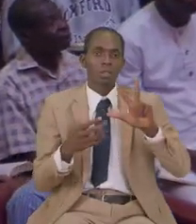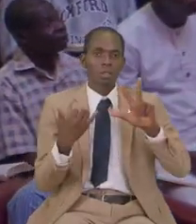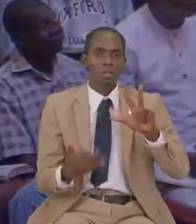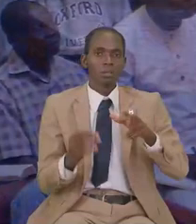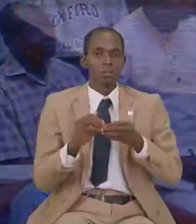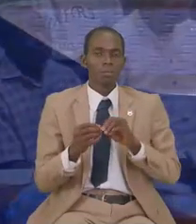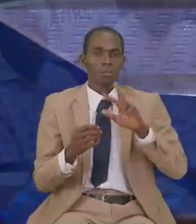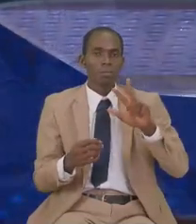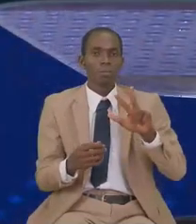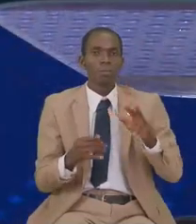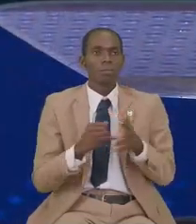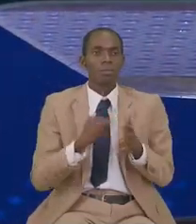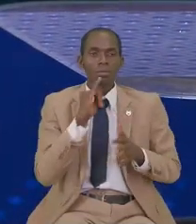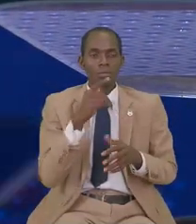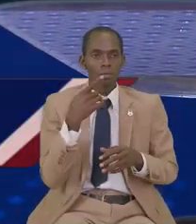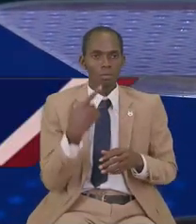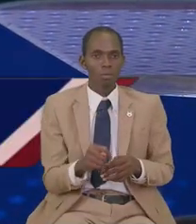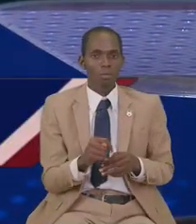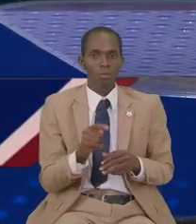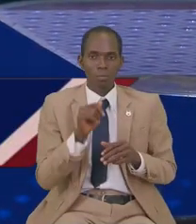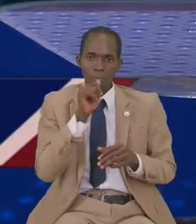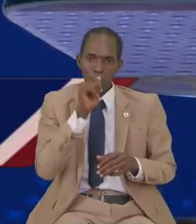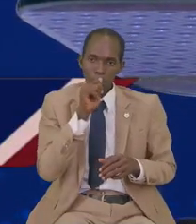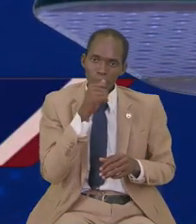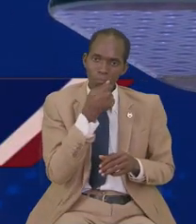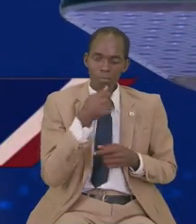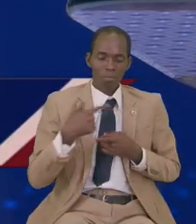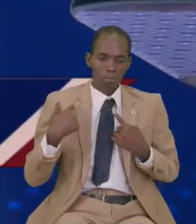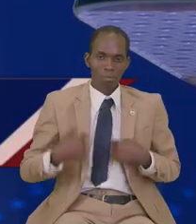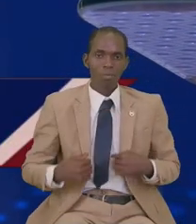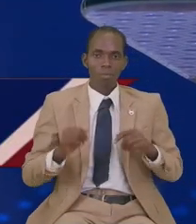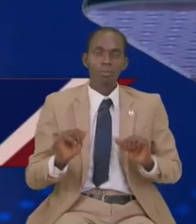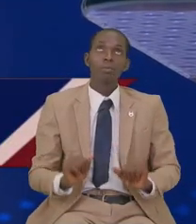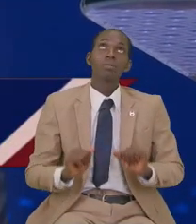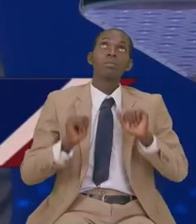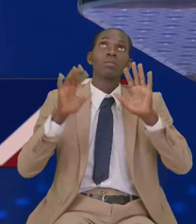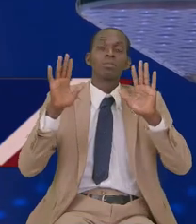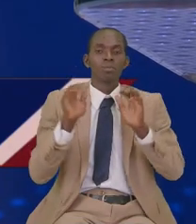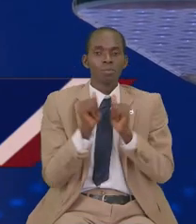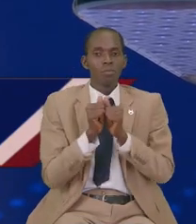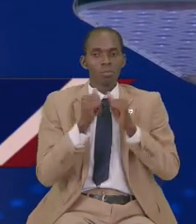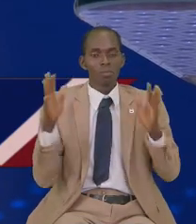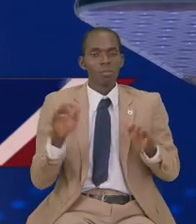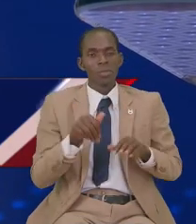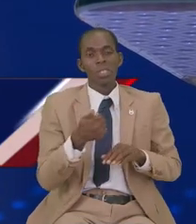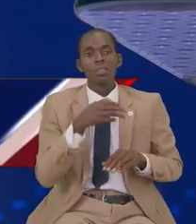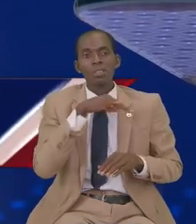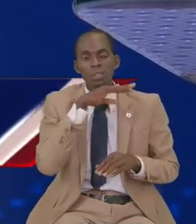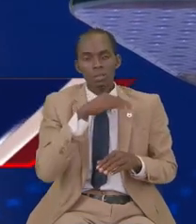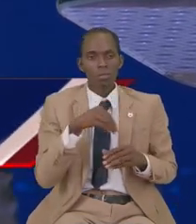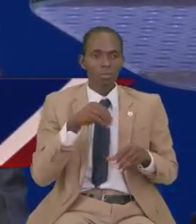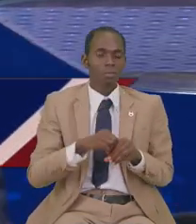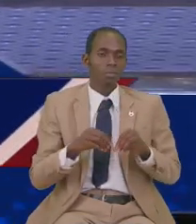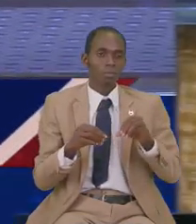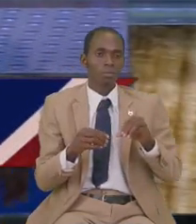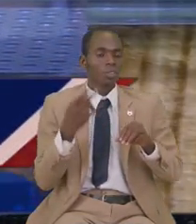Number three is the persevering heart, consecrated without any defilement. Daniel,